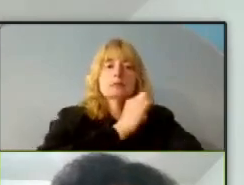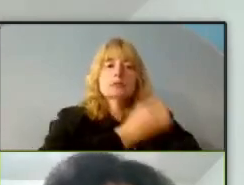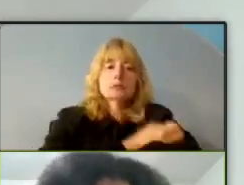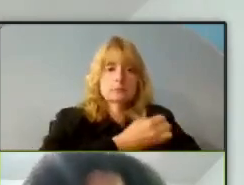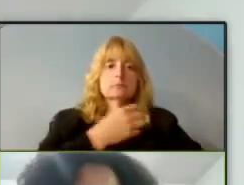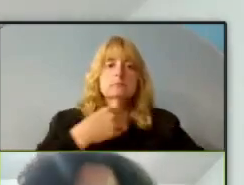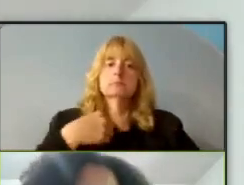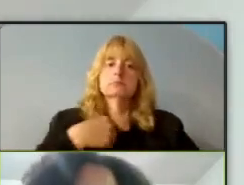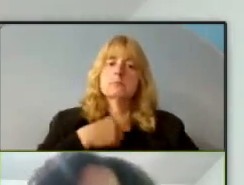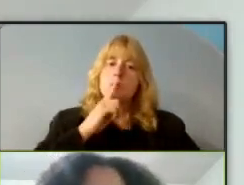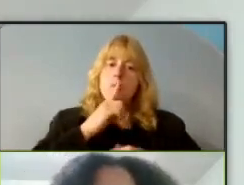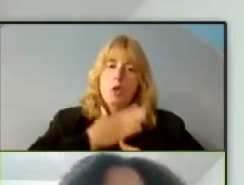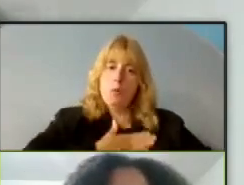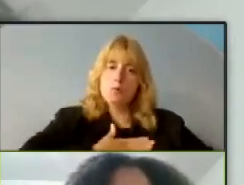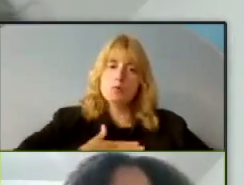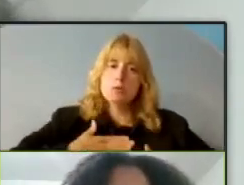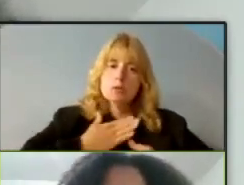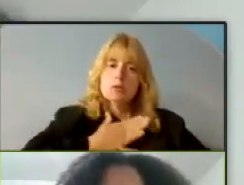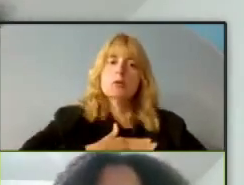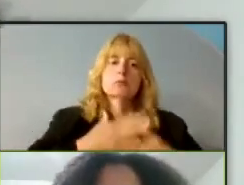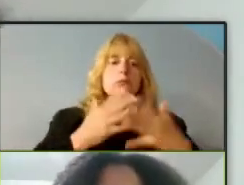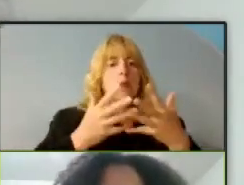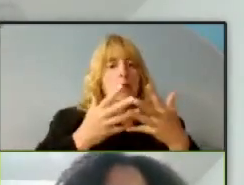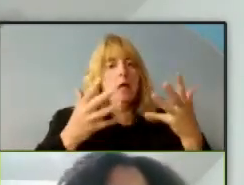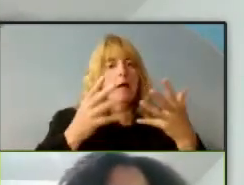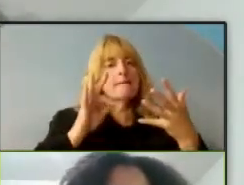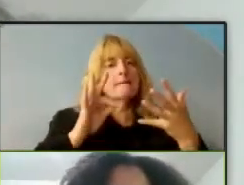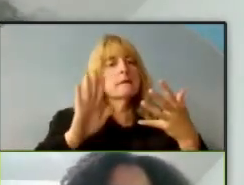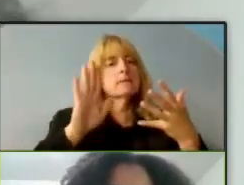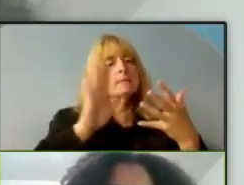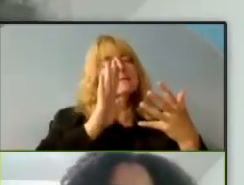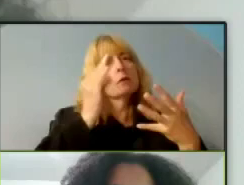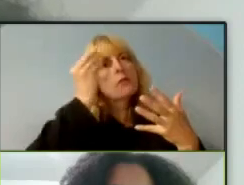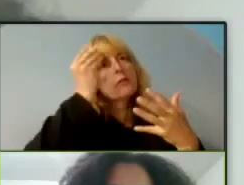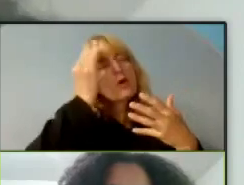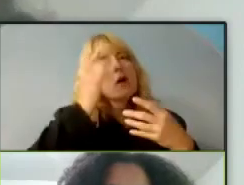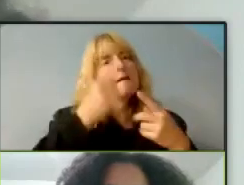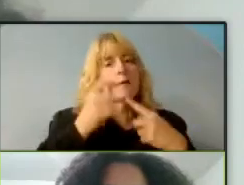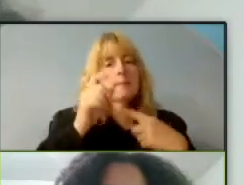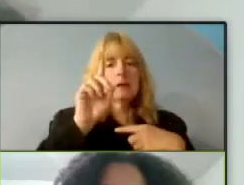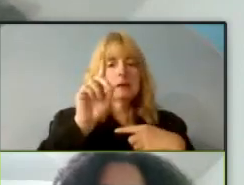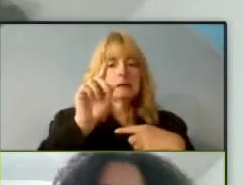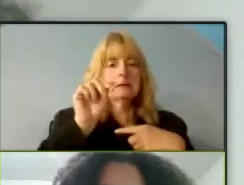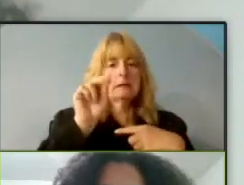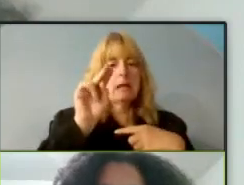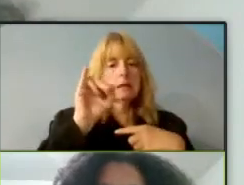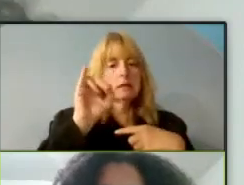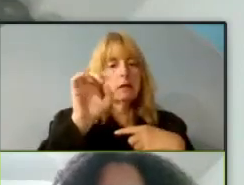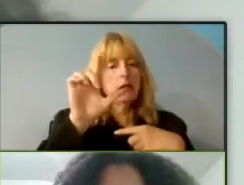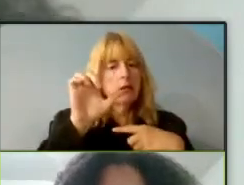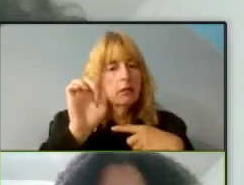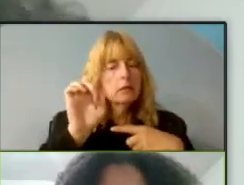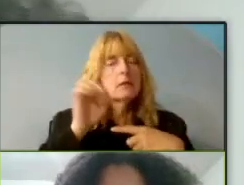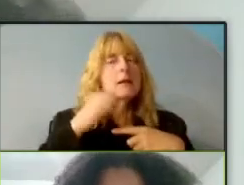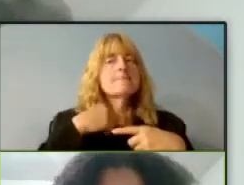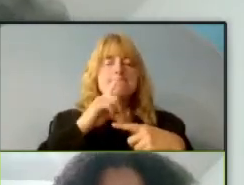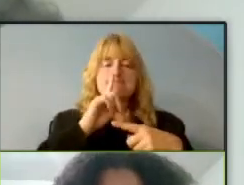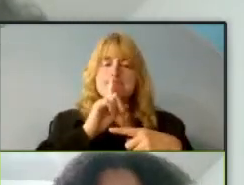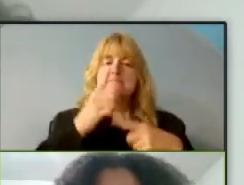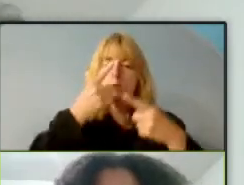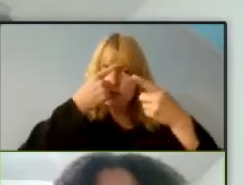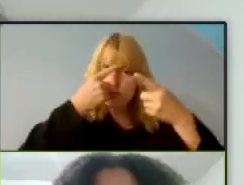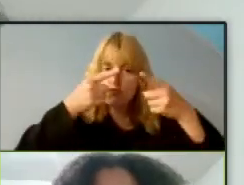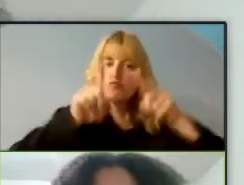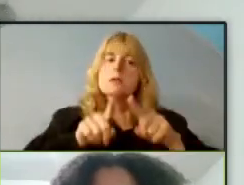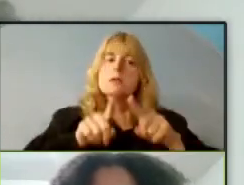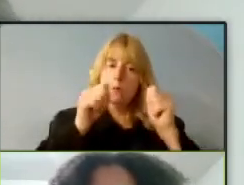I really appreciate a lot of the thoughts that Danielle shared. I definitely agree with a lot of